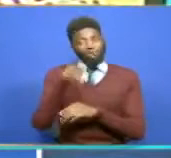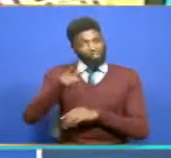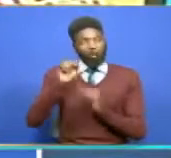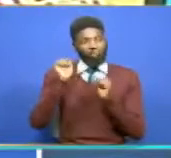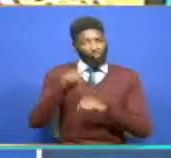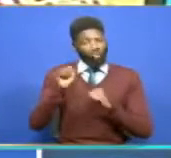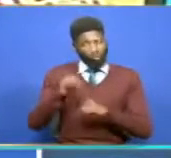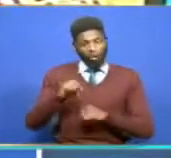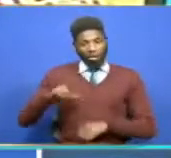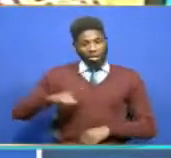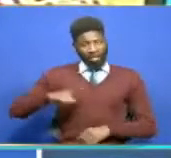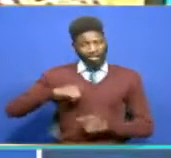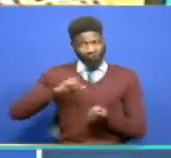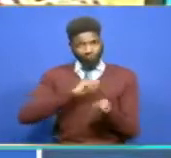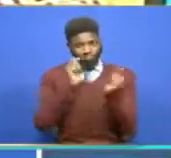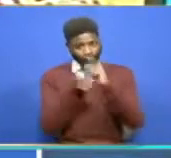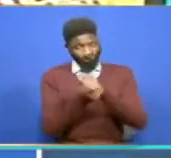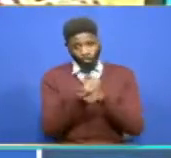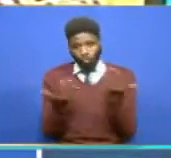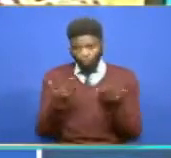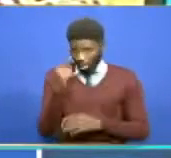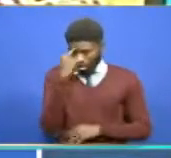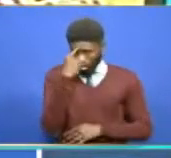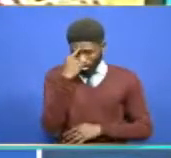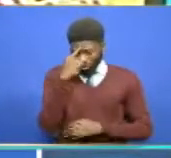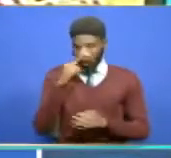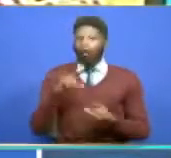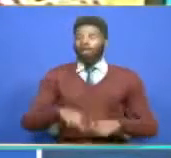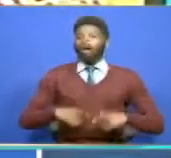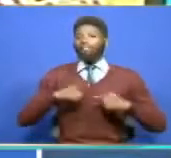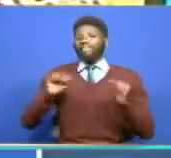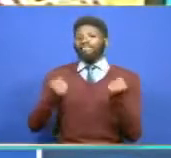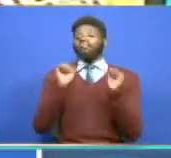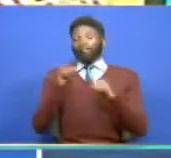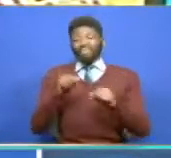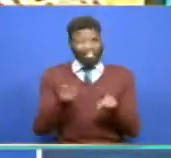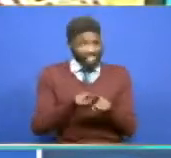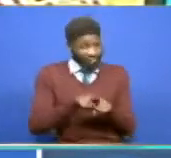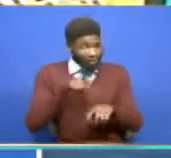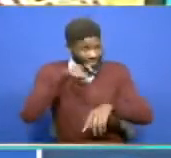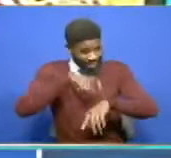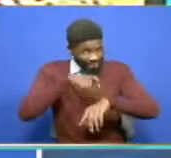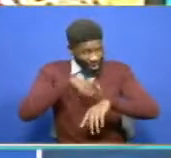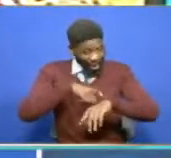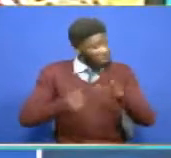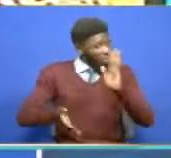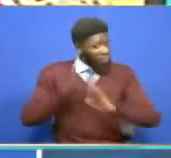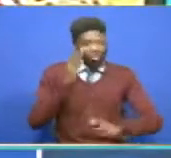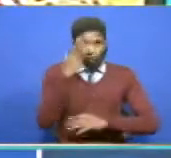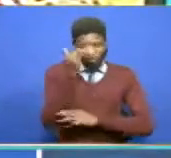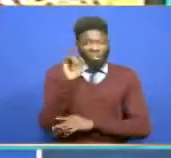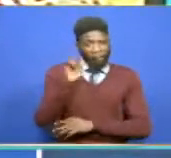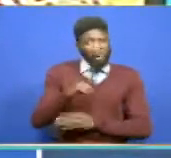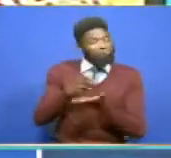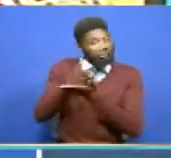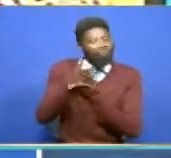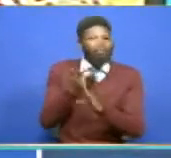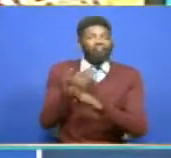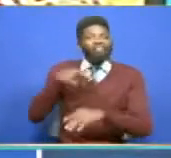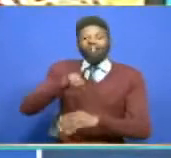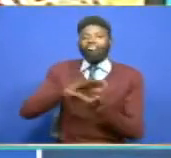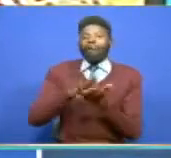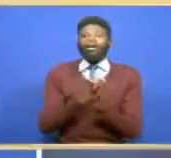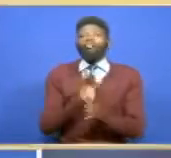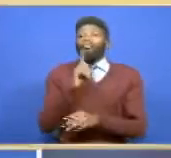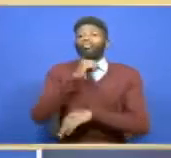liver transplant in India to save her life. Time is also the essence, as she requires to undergo the surgery before she turns 1 year